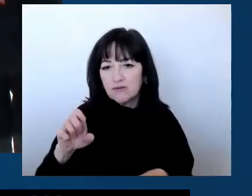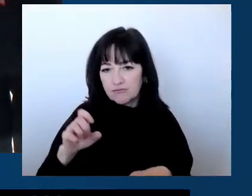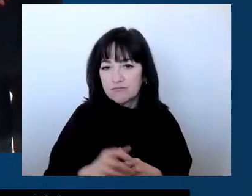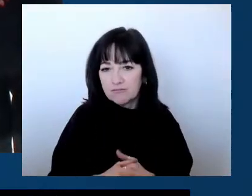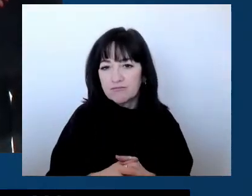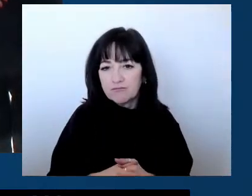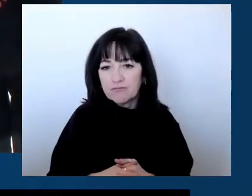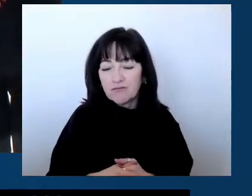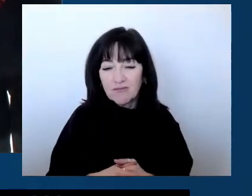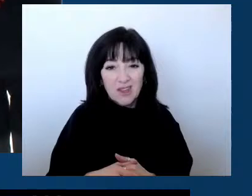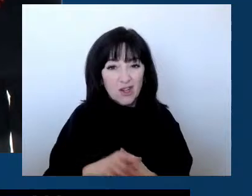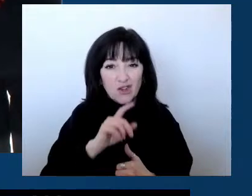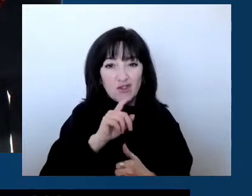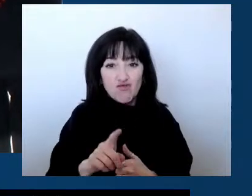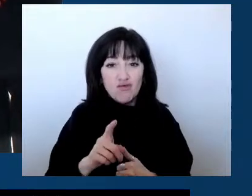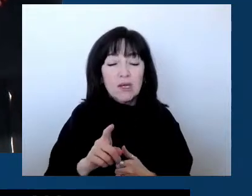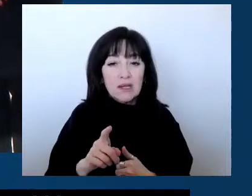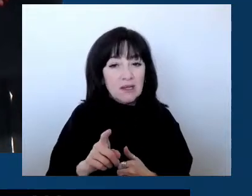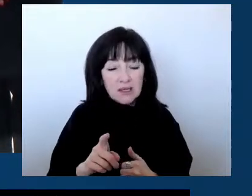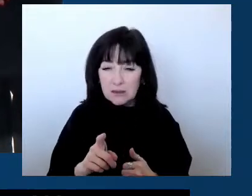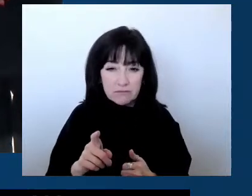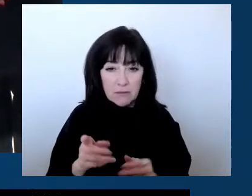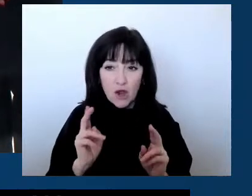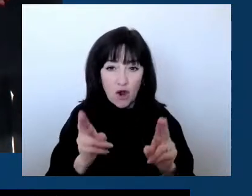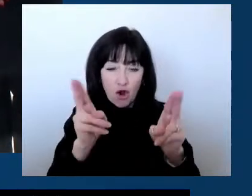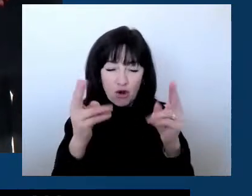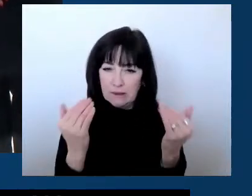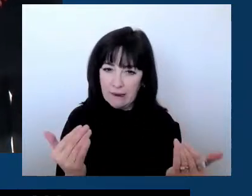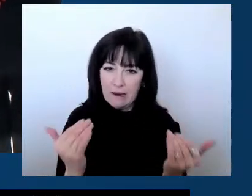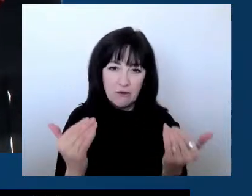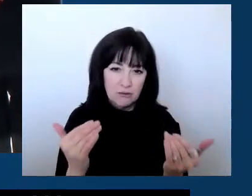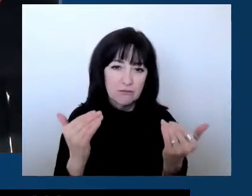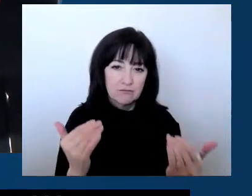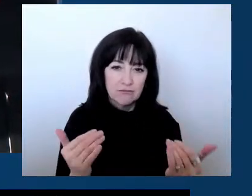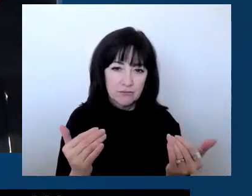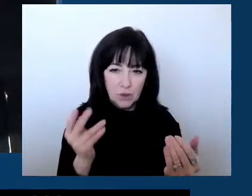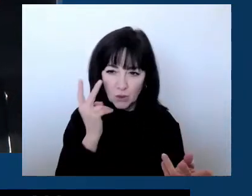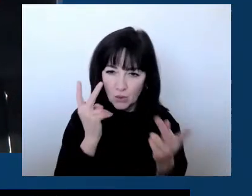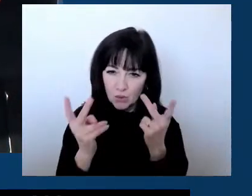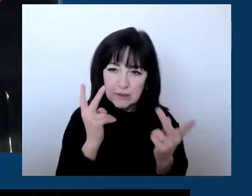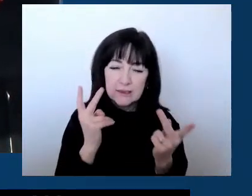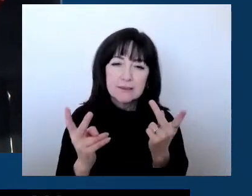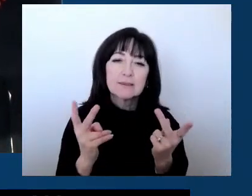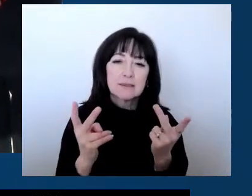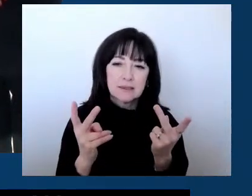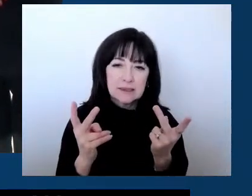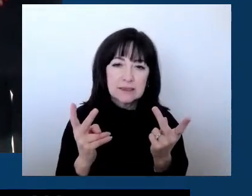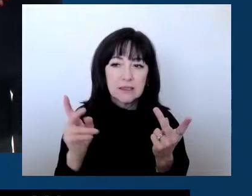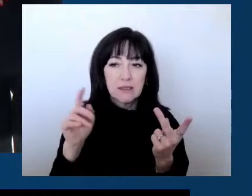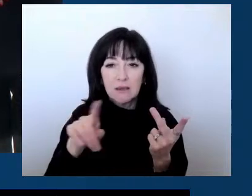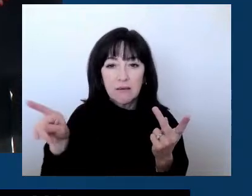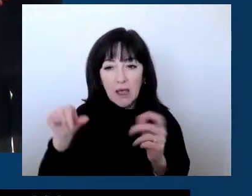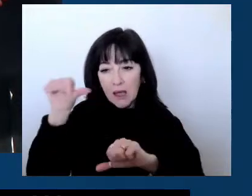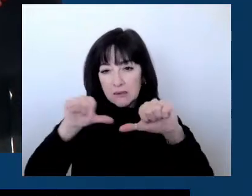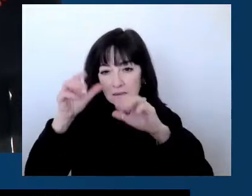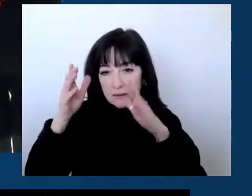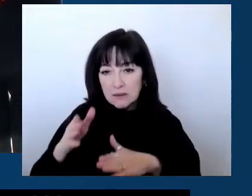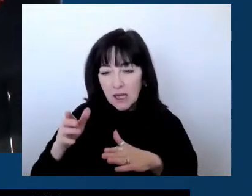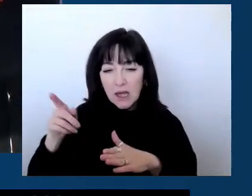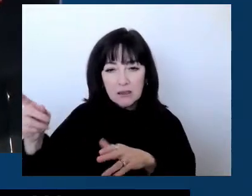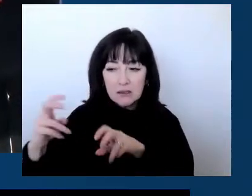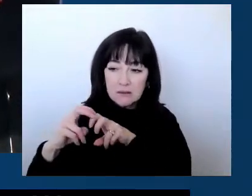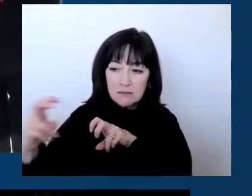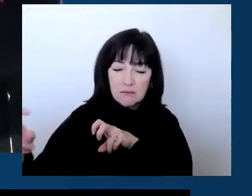Once again, we had a stark warning from the Intergovernmental Panel on Climate Change talking about the small and shrinking window for climate